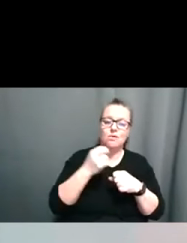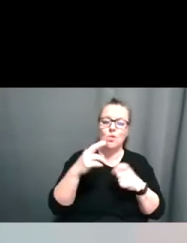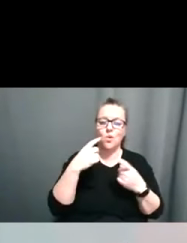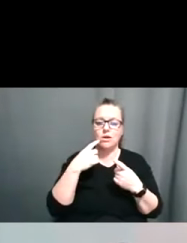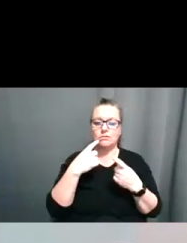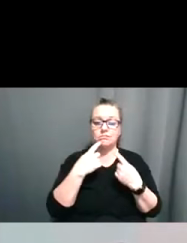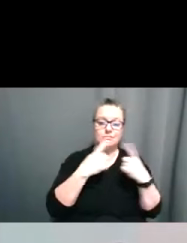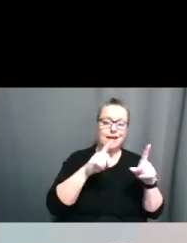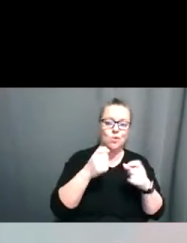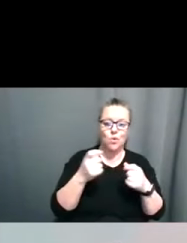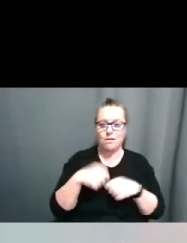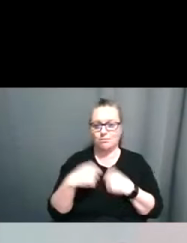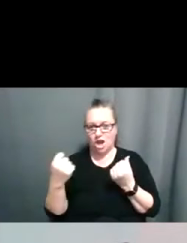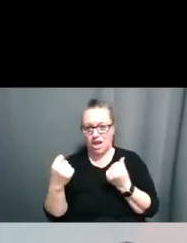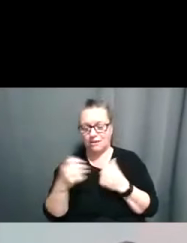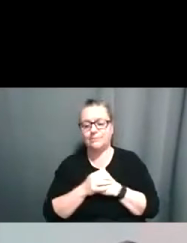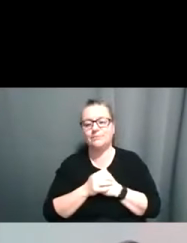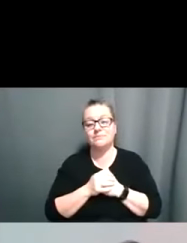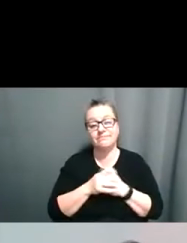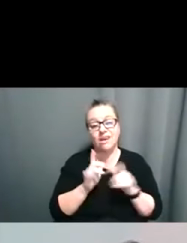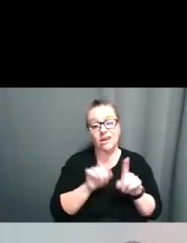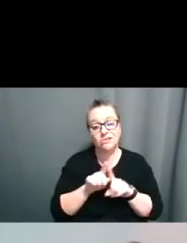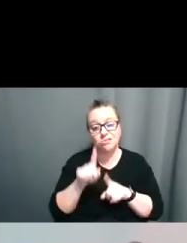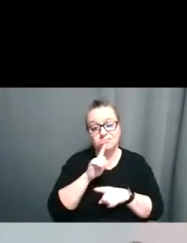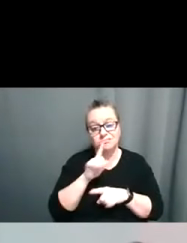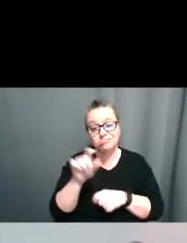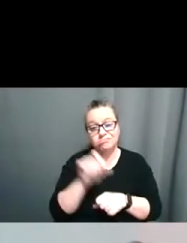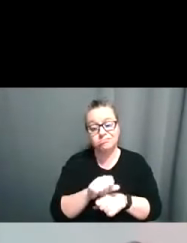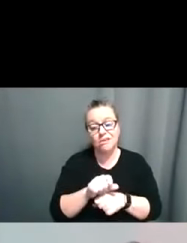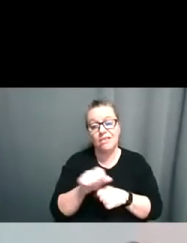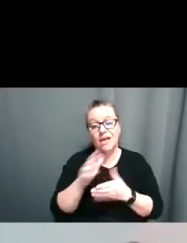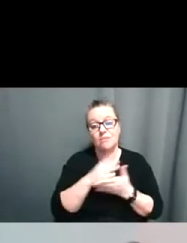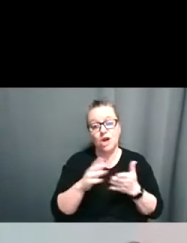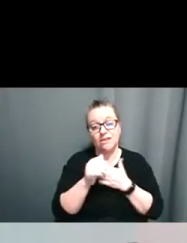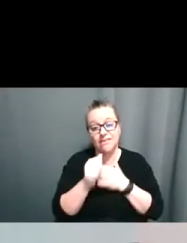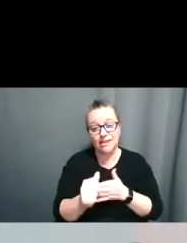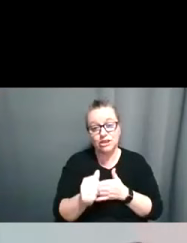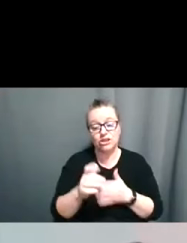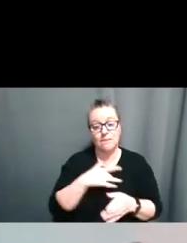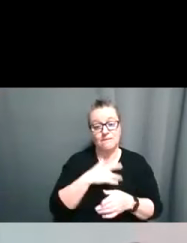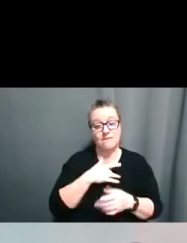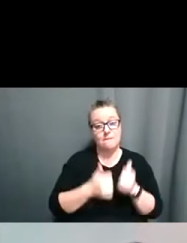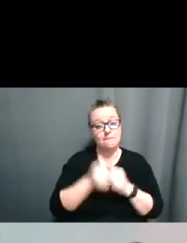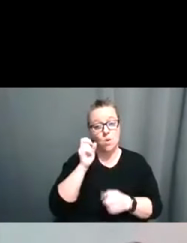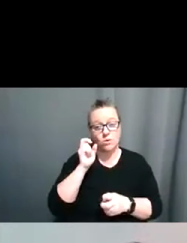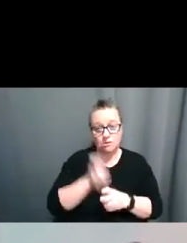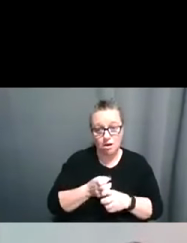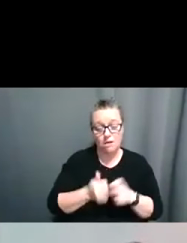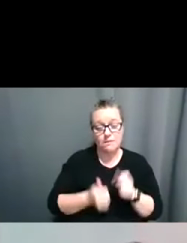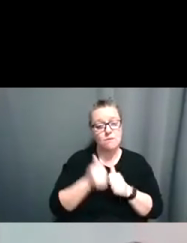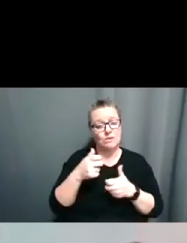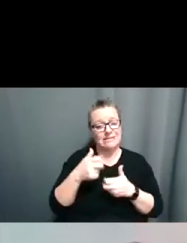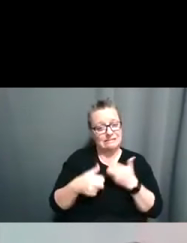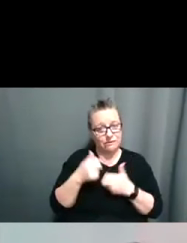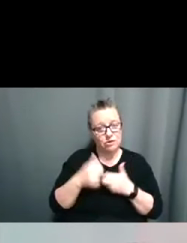It's also, let's be real, the part of leadership that can feel the hardest, the most difficult to do well,